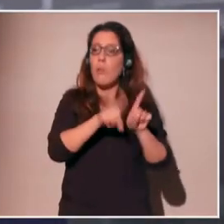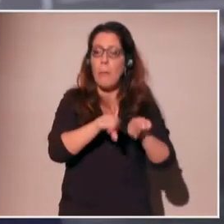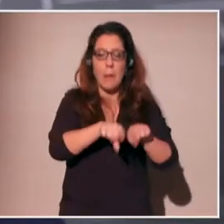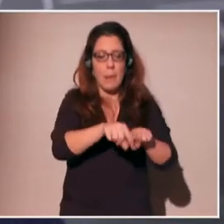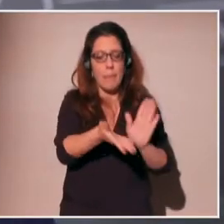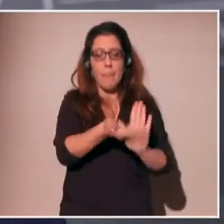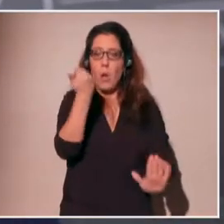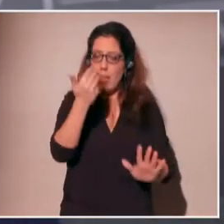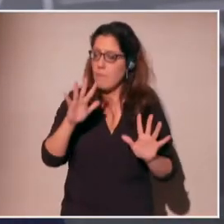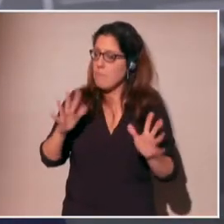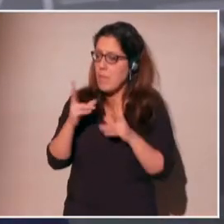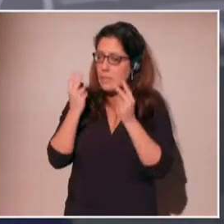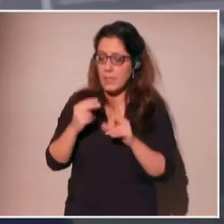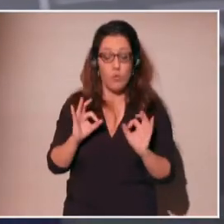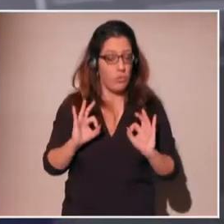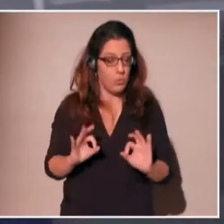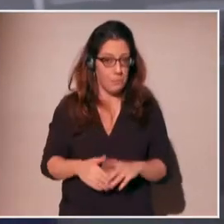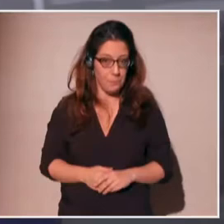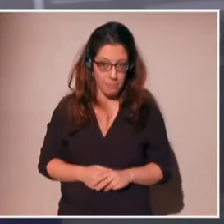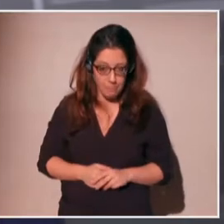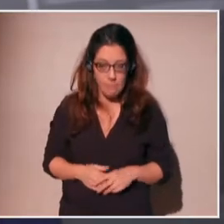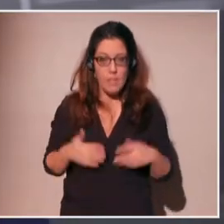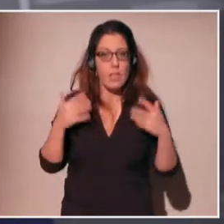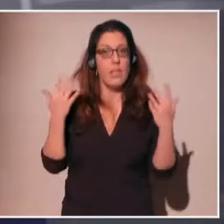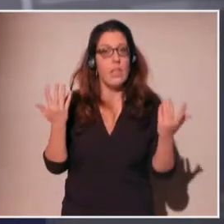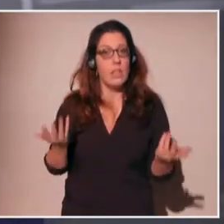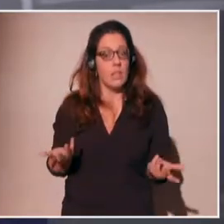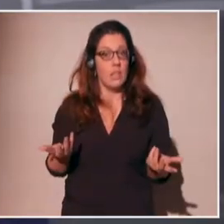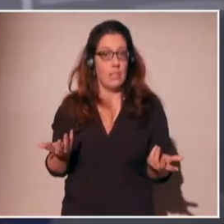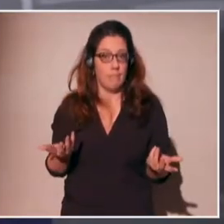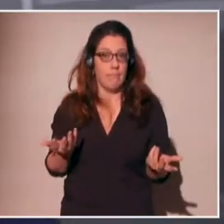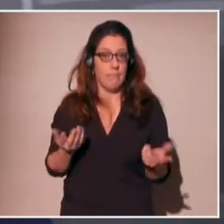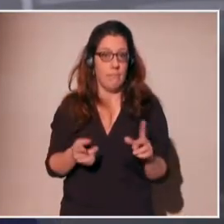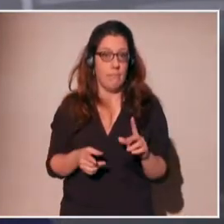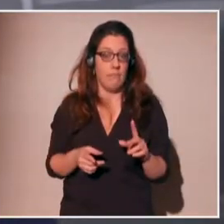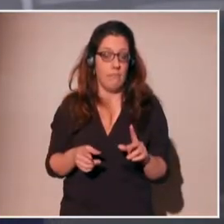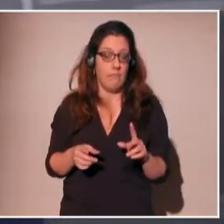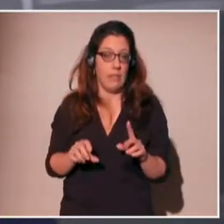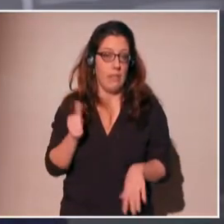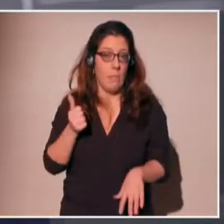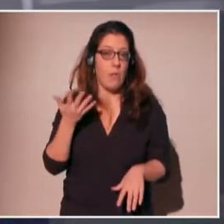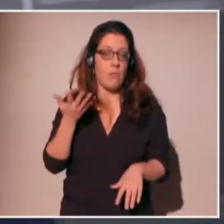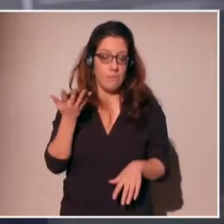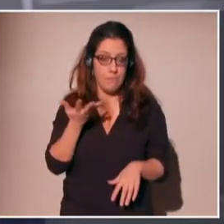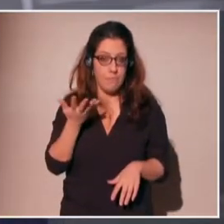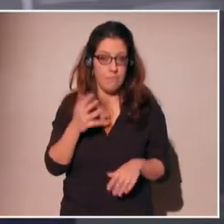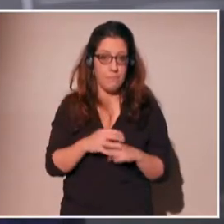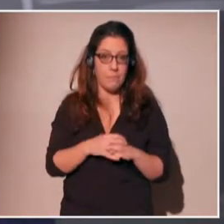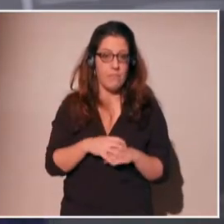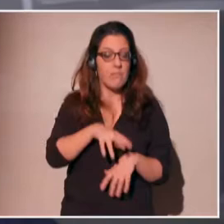of all, need to understand the name X-Brain. A small X, a big brain, a big B